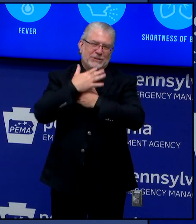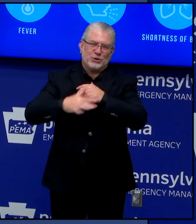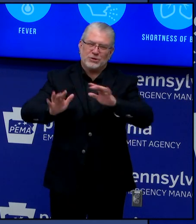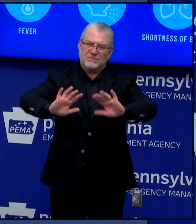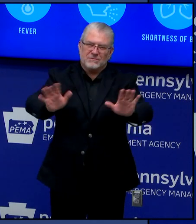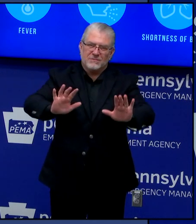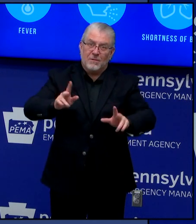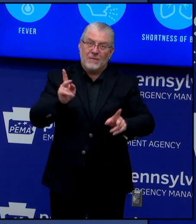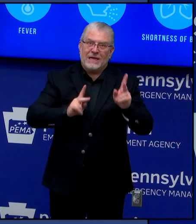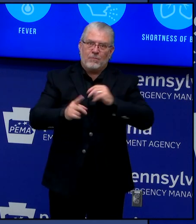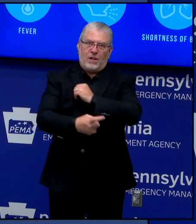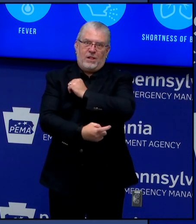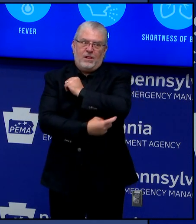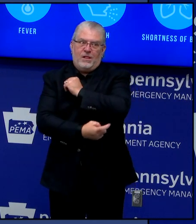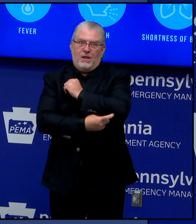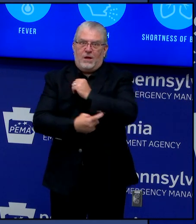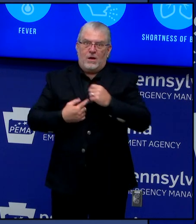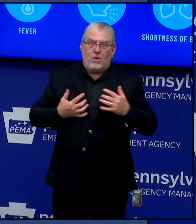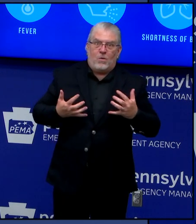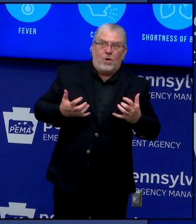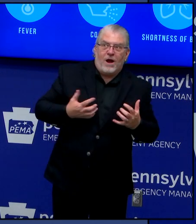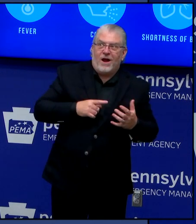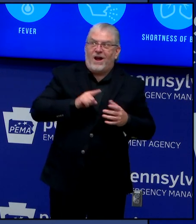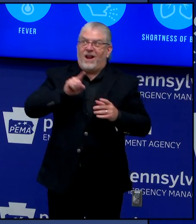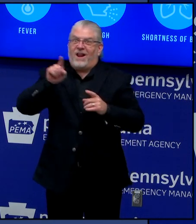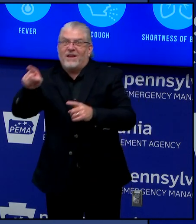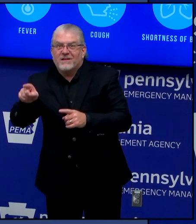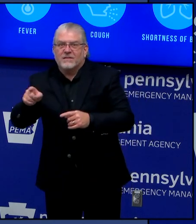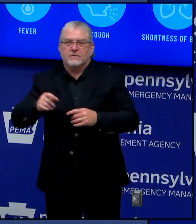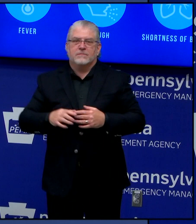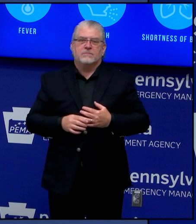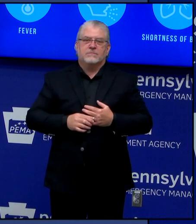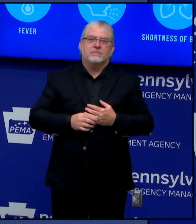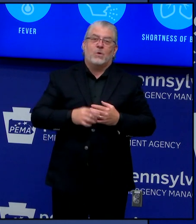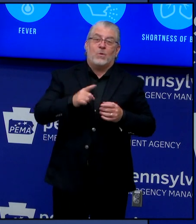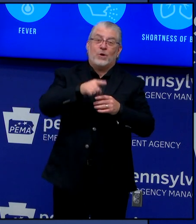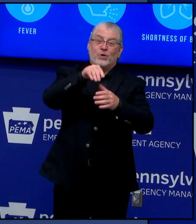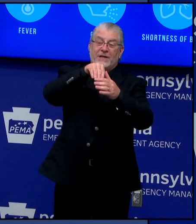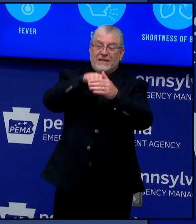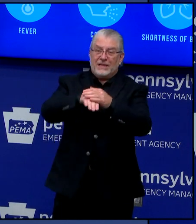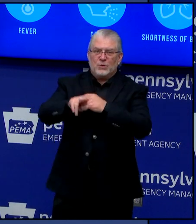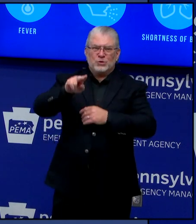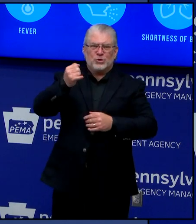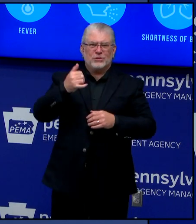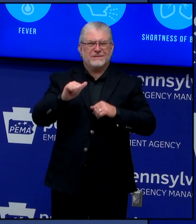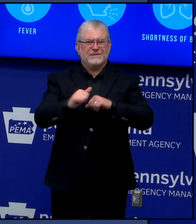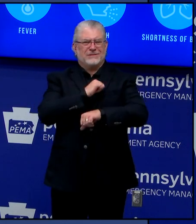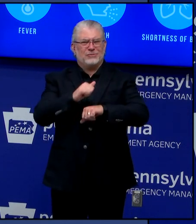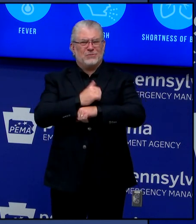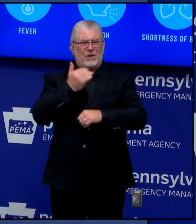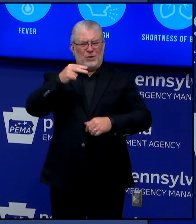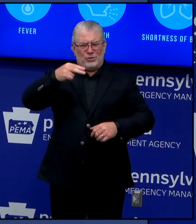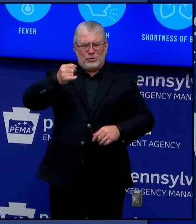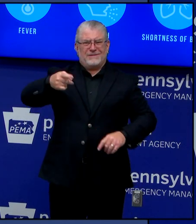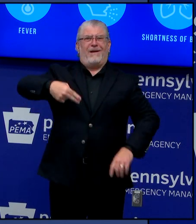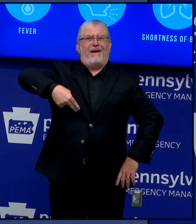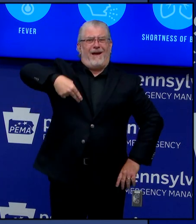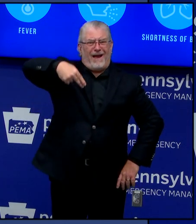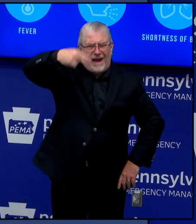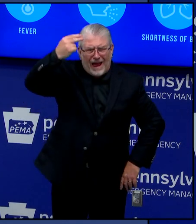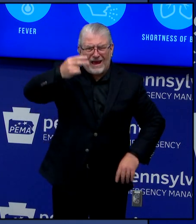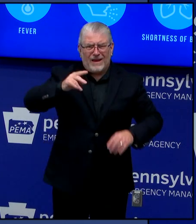soon, but going into New Jersey can have risk because New Jersey has had a very high incidence